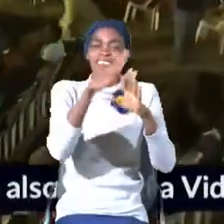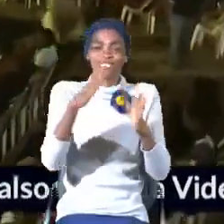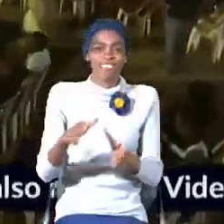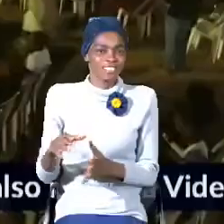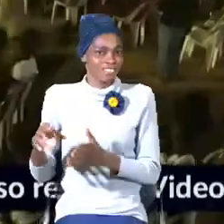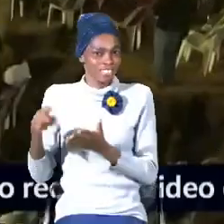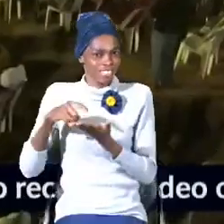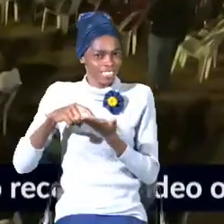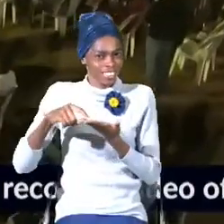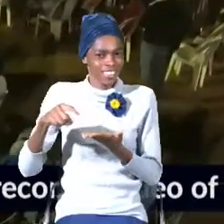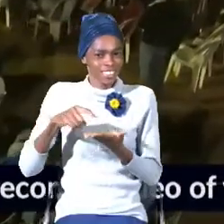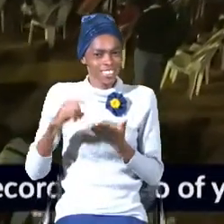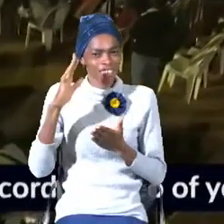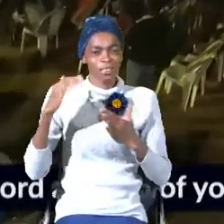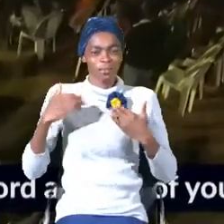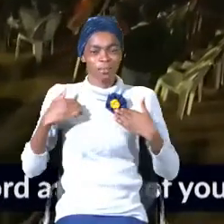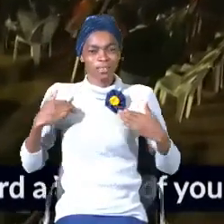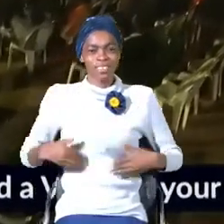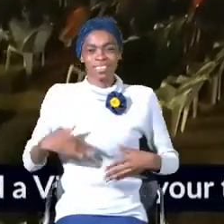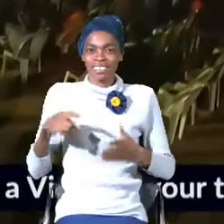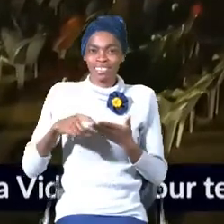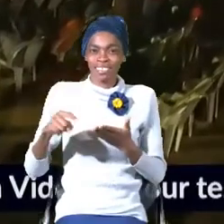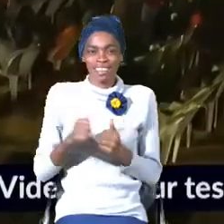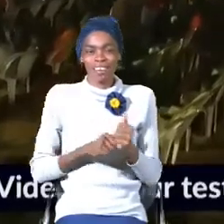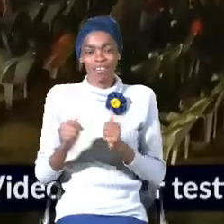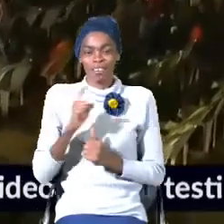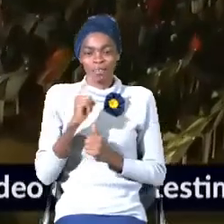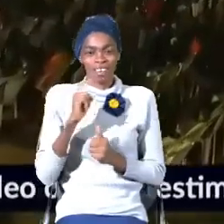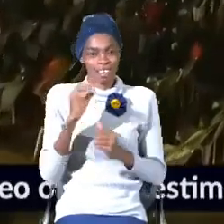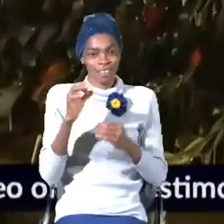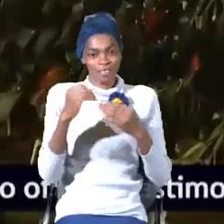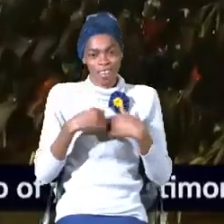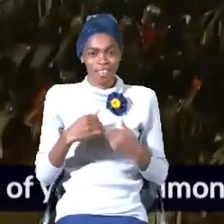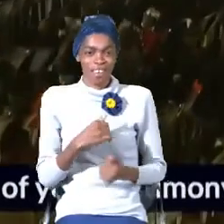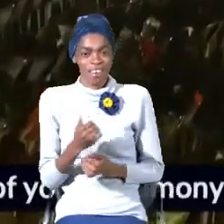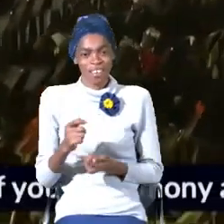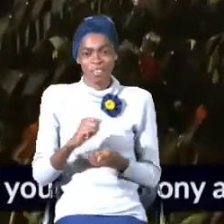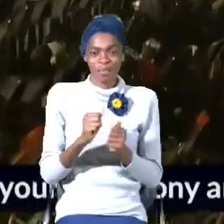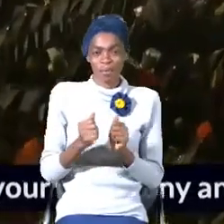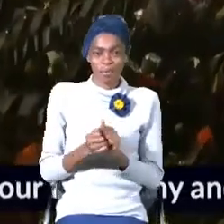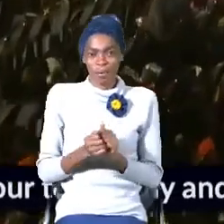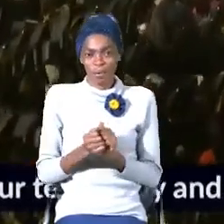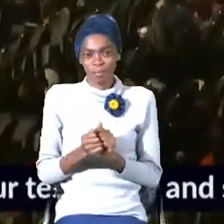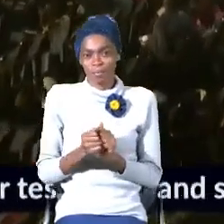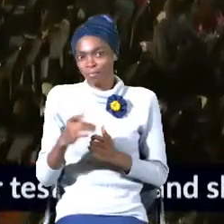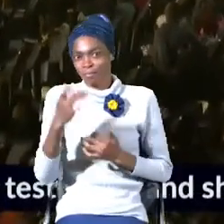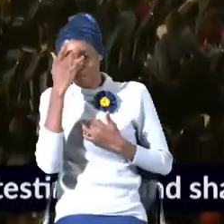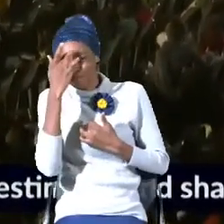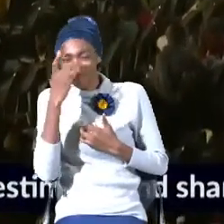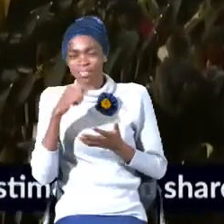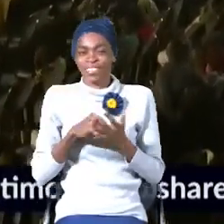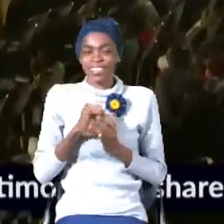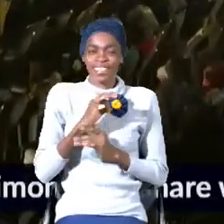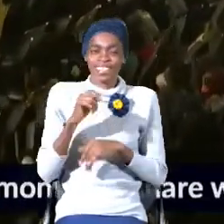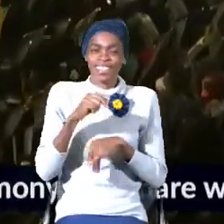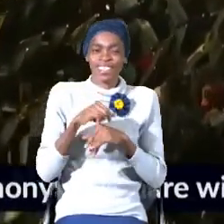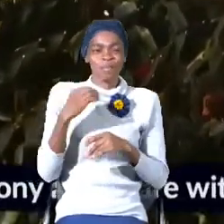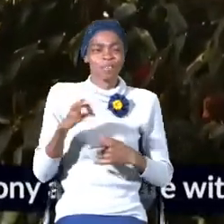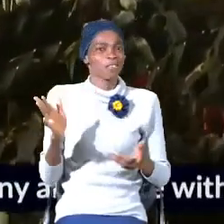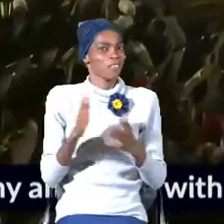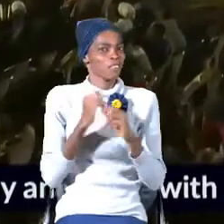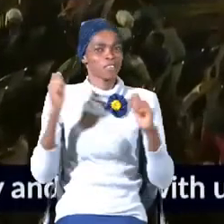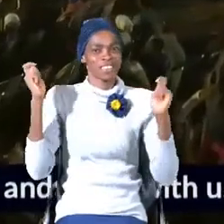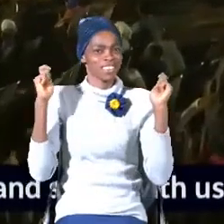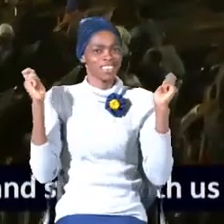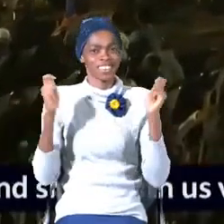Check up on your body. Check up everywhere. If you have any infirmity, this is the time of your victory. You are